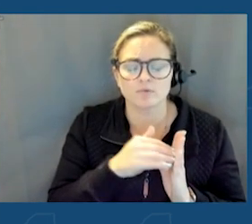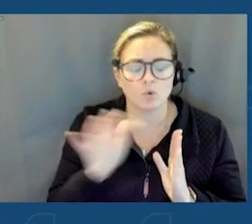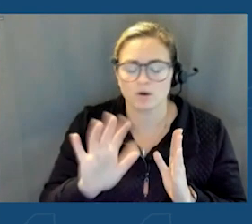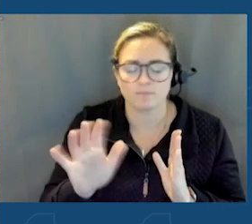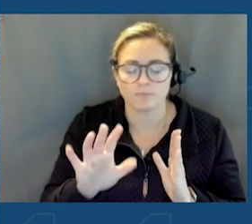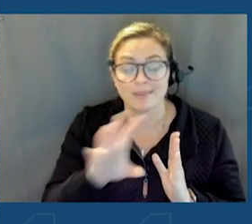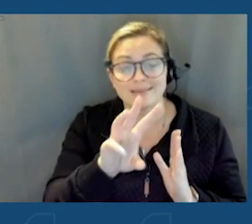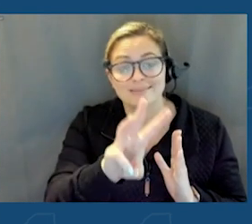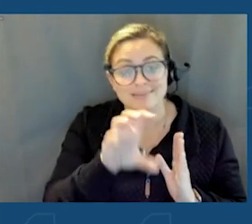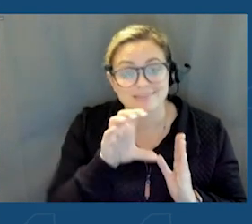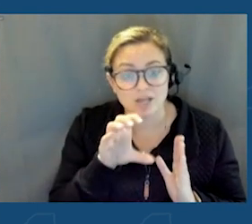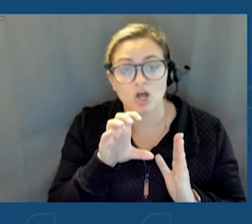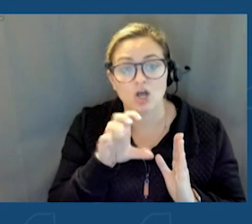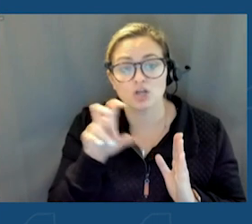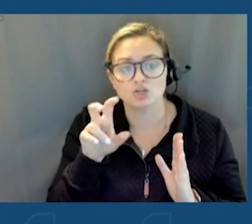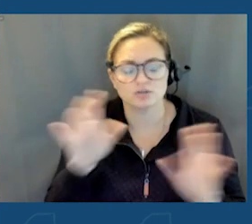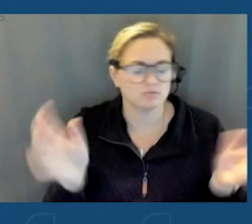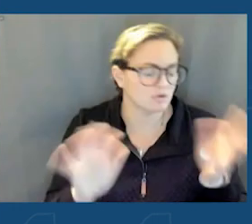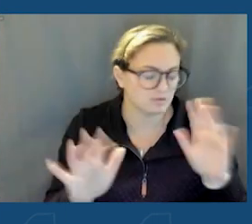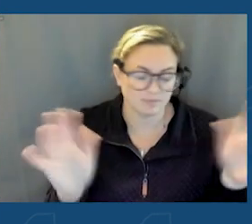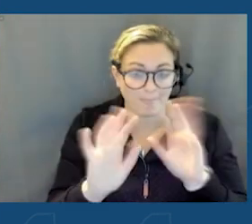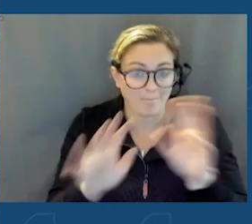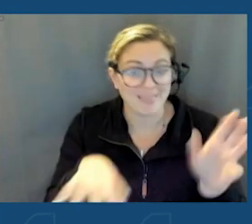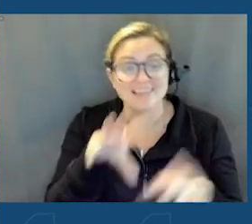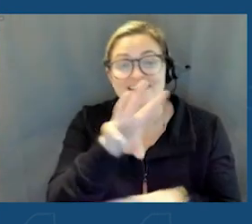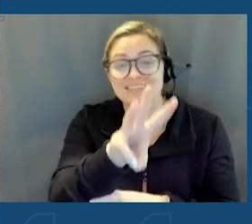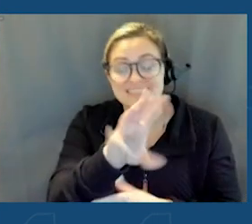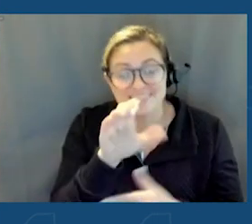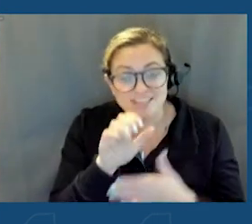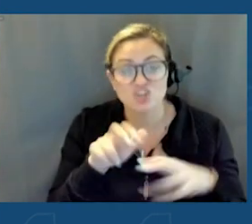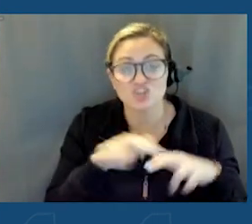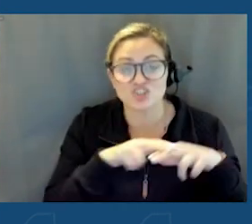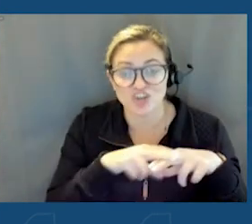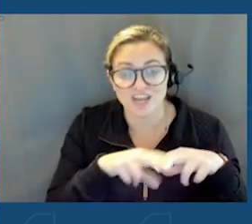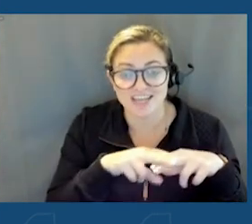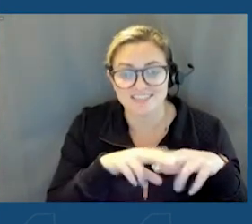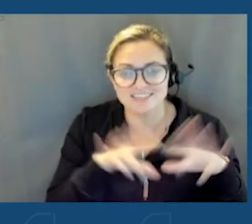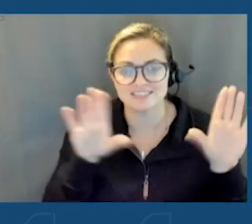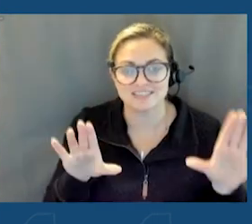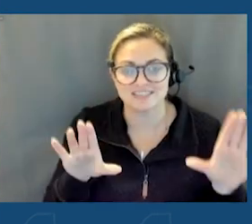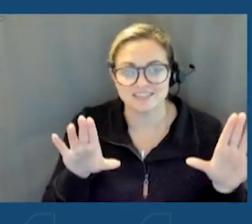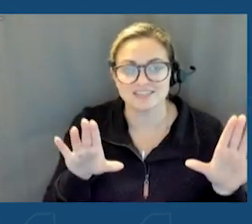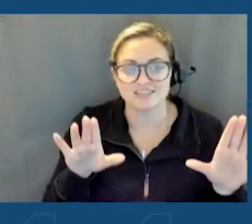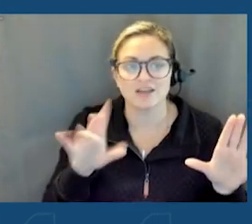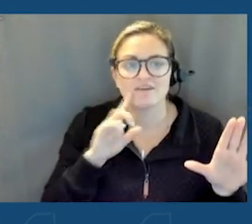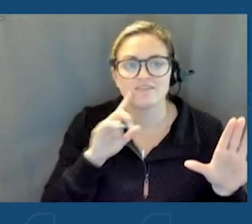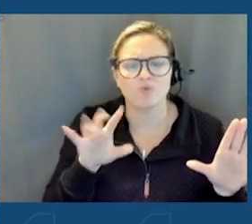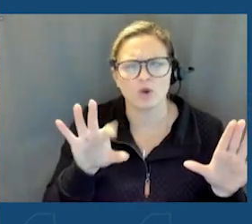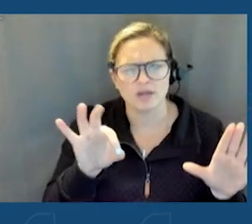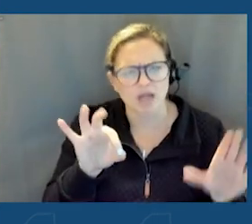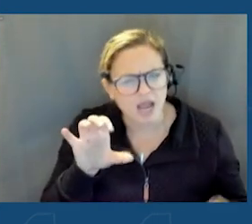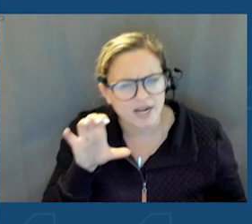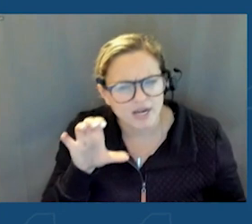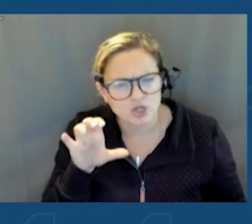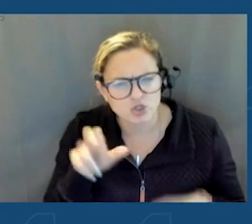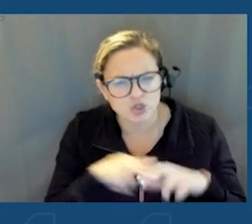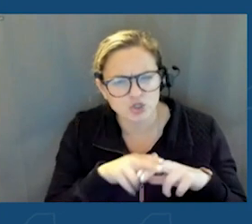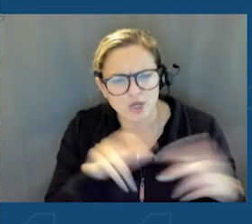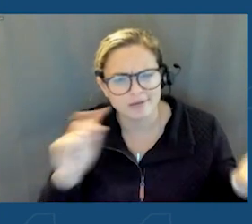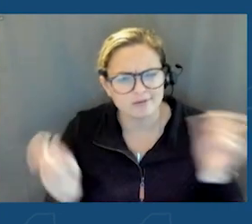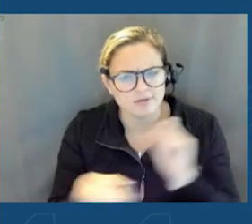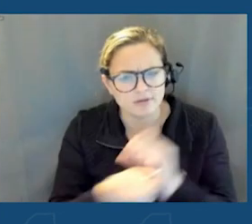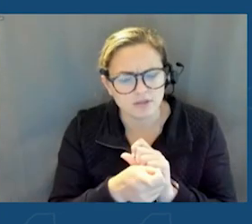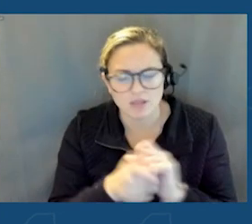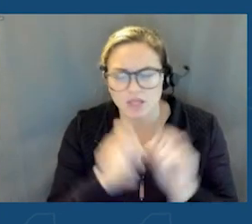600 trips to over 100,000. 600 trains, not 600,000 trains. 600 trains over 900 trains. I mean, that's